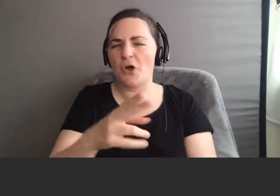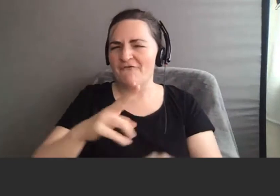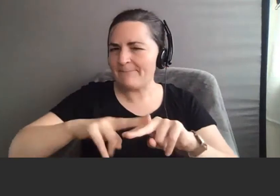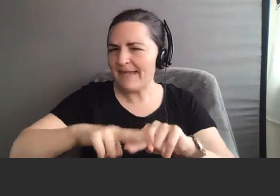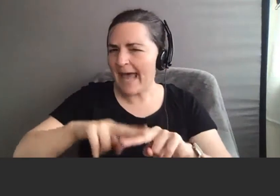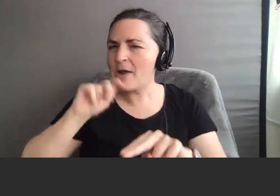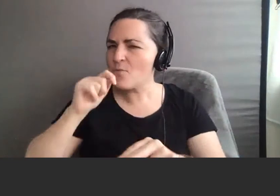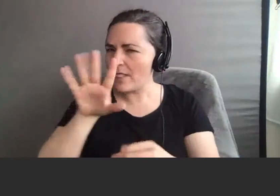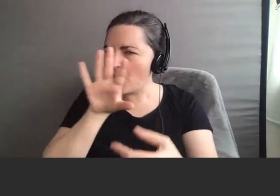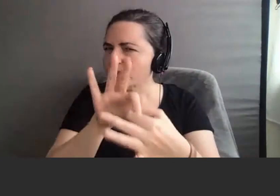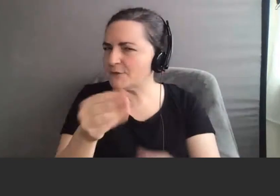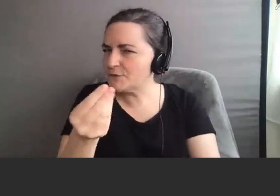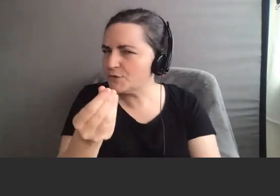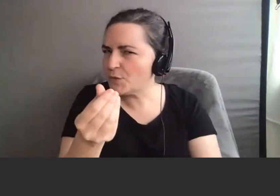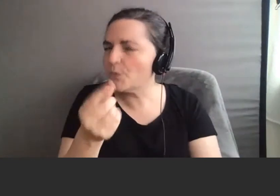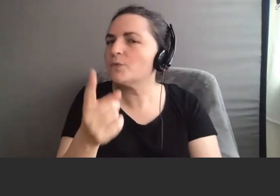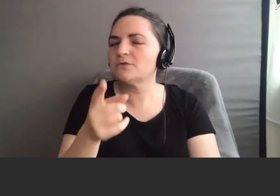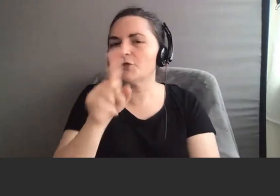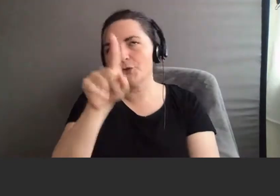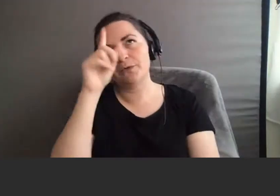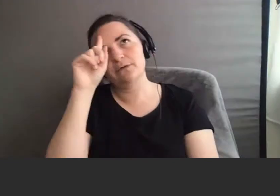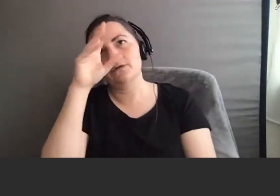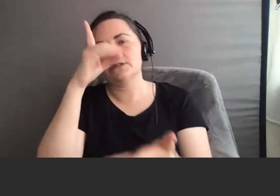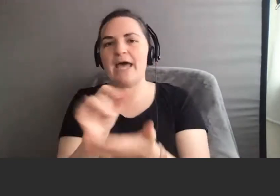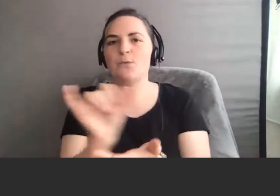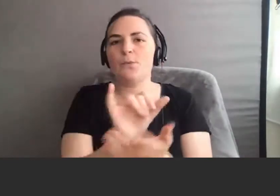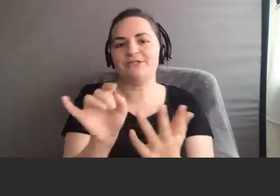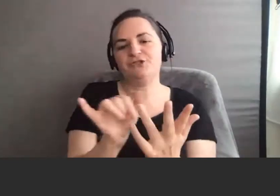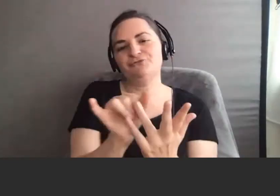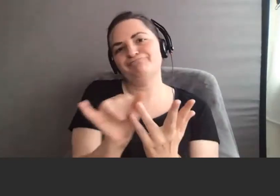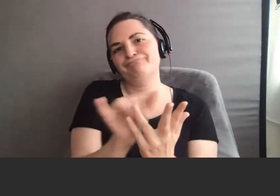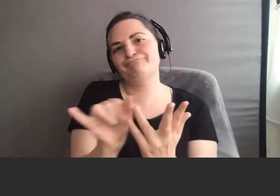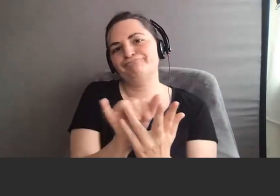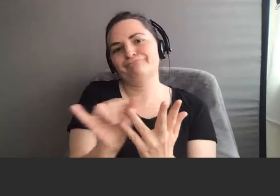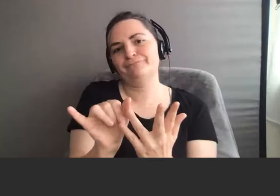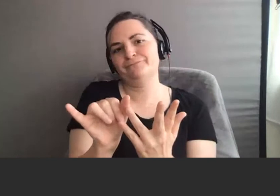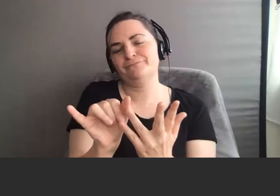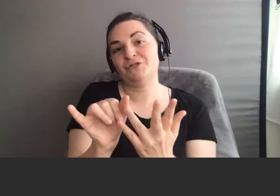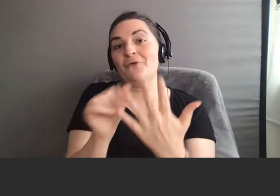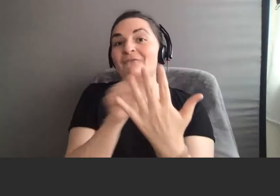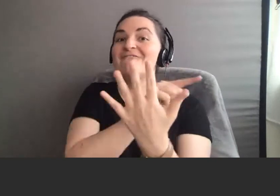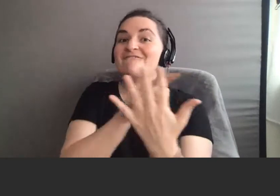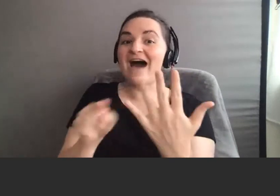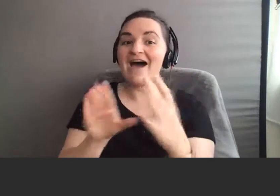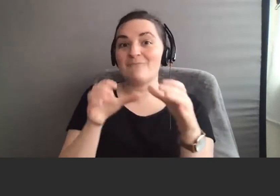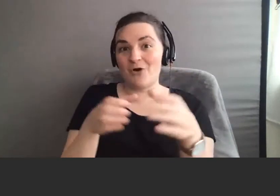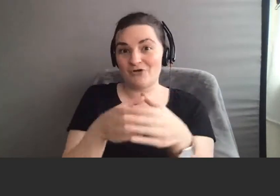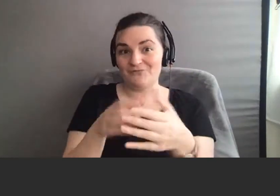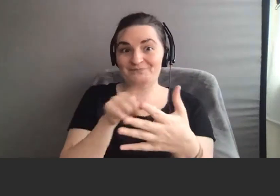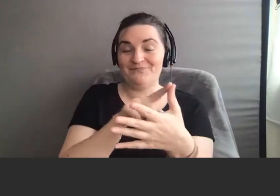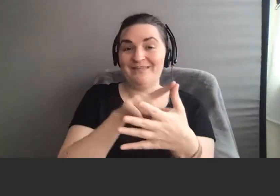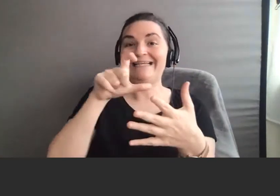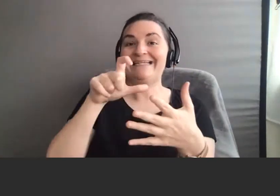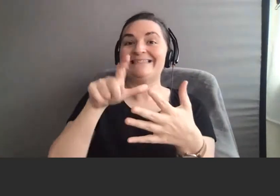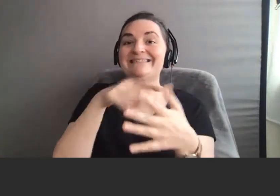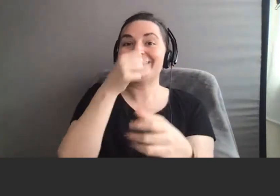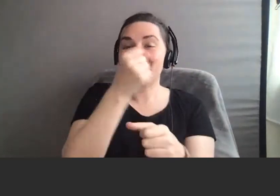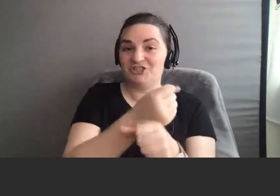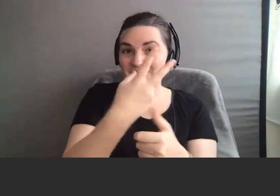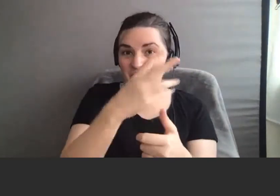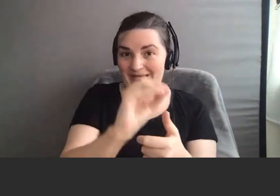Educational Autobiography or Creativity in Education. So 5 modules this year: KEG, 20